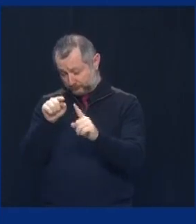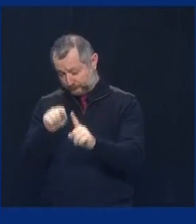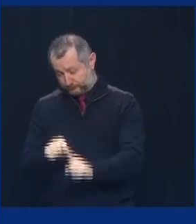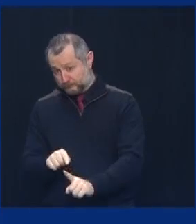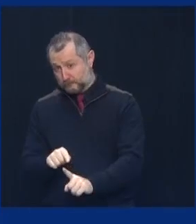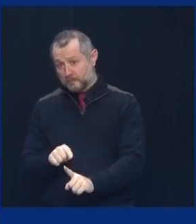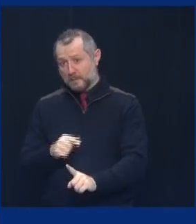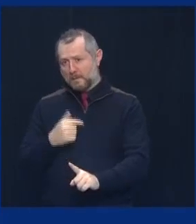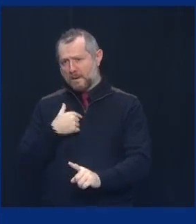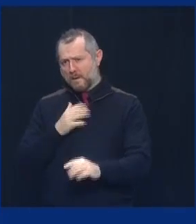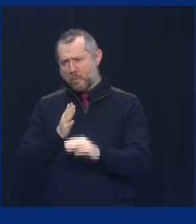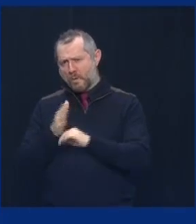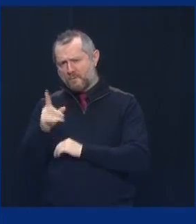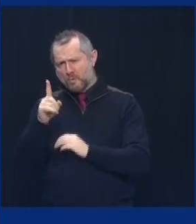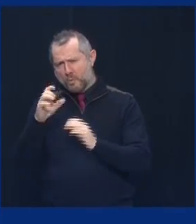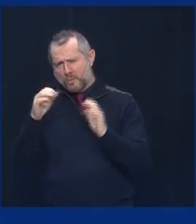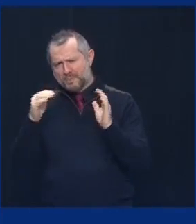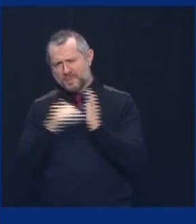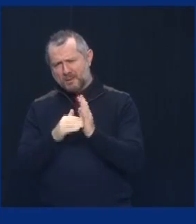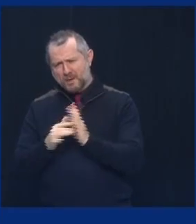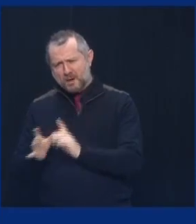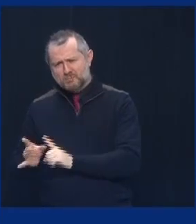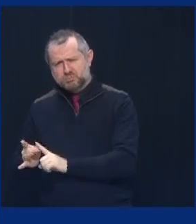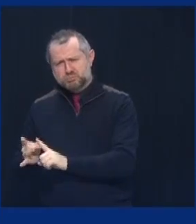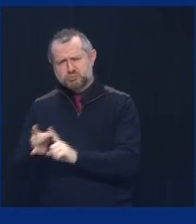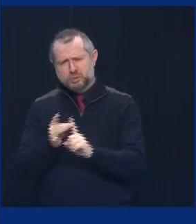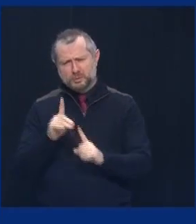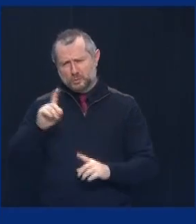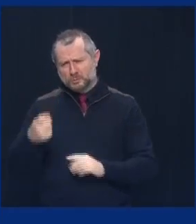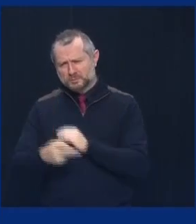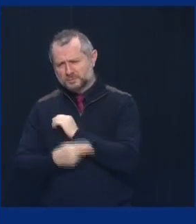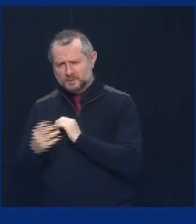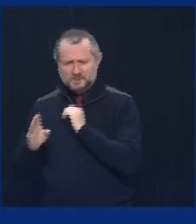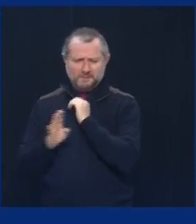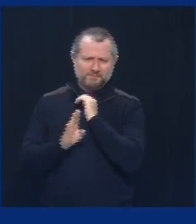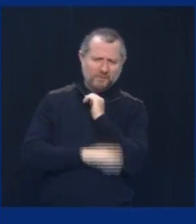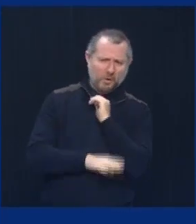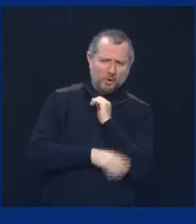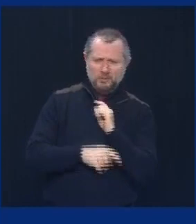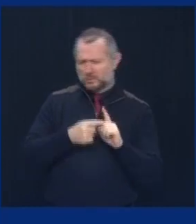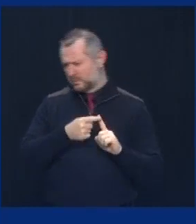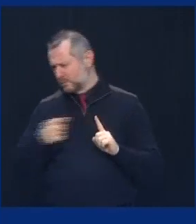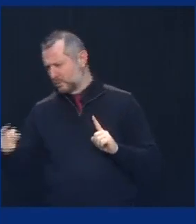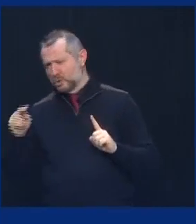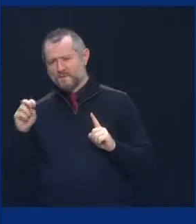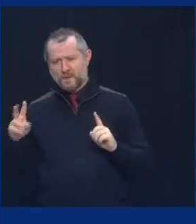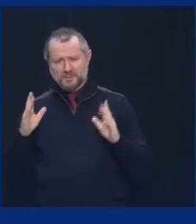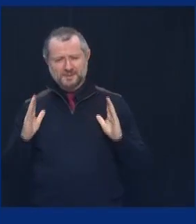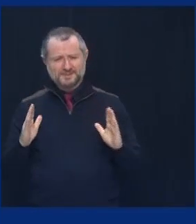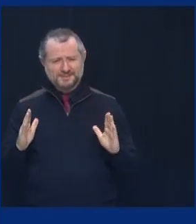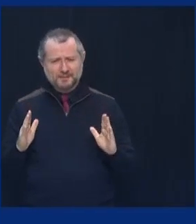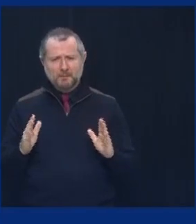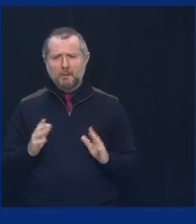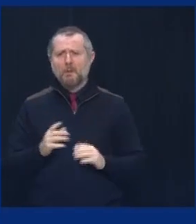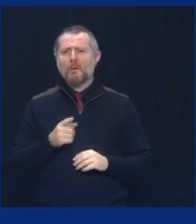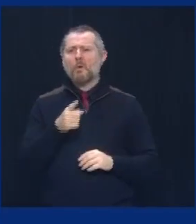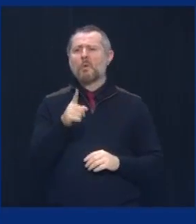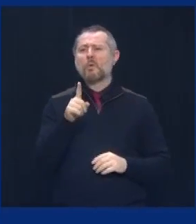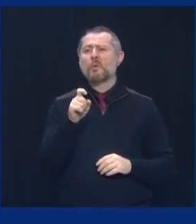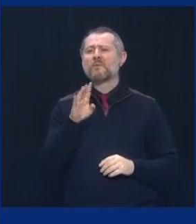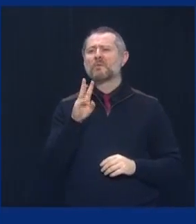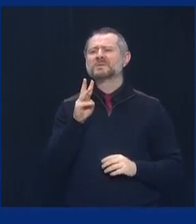200,000 cases were diagnosed from September through November. So the remaining cases that were part of that